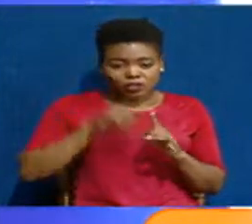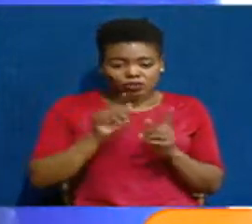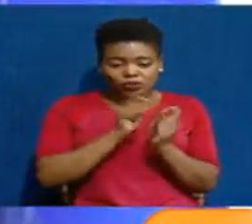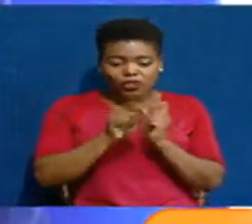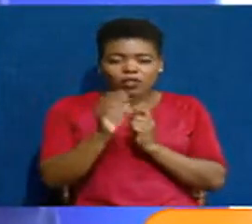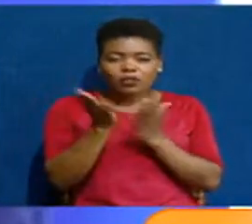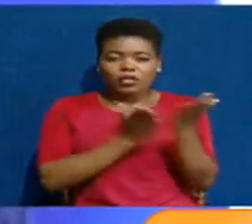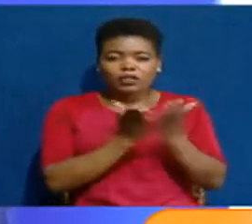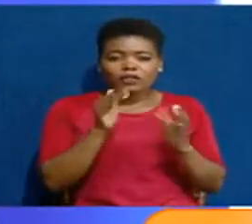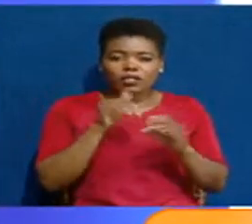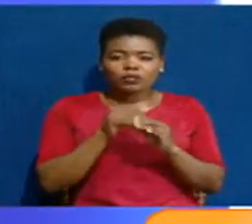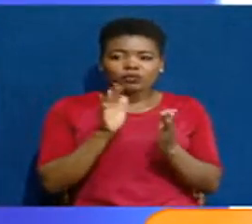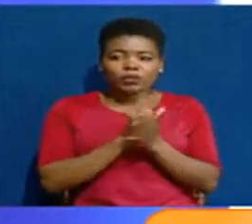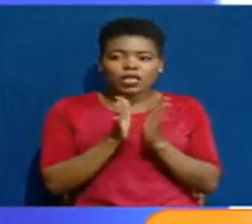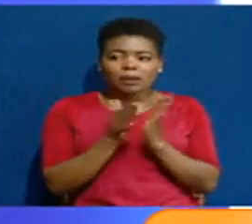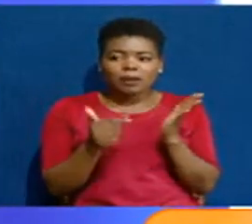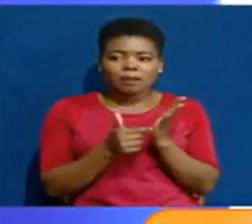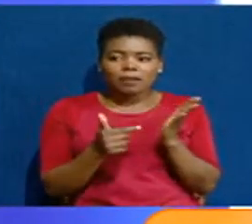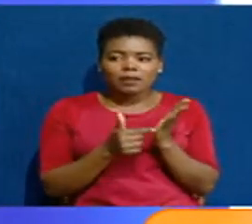Kenya has been ranked